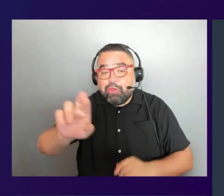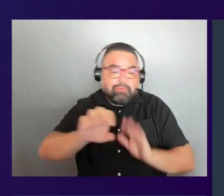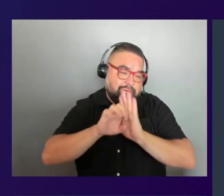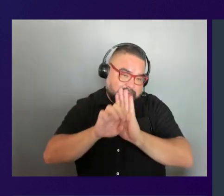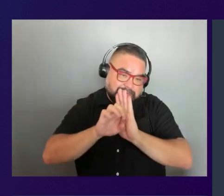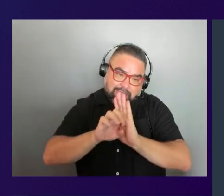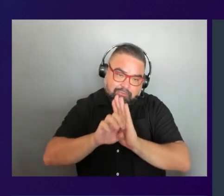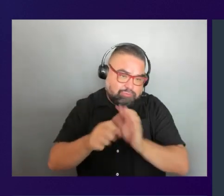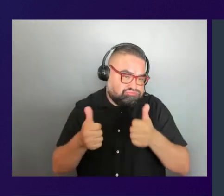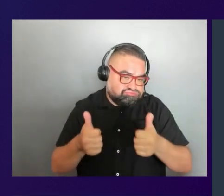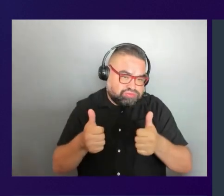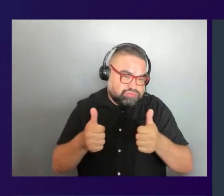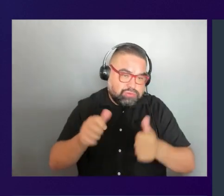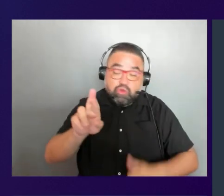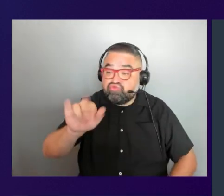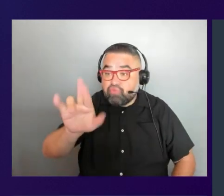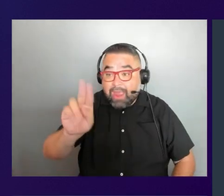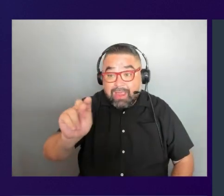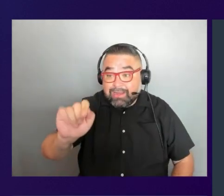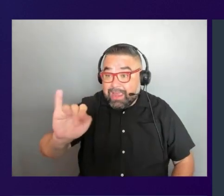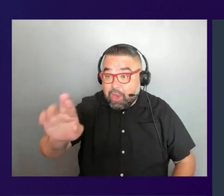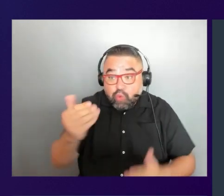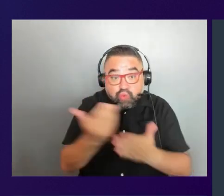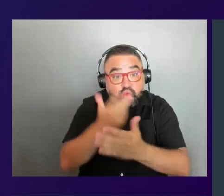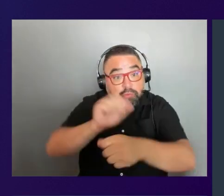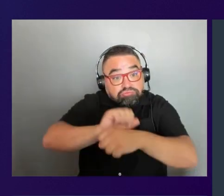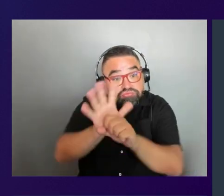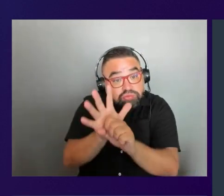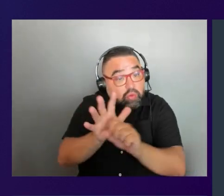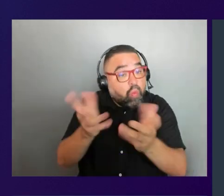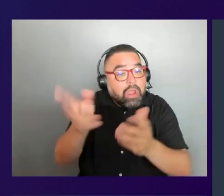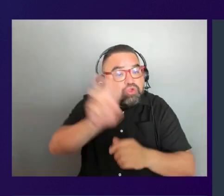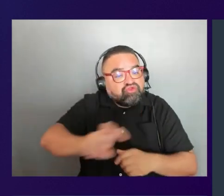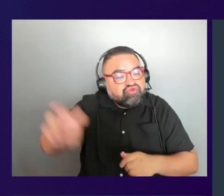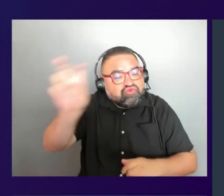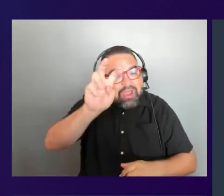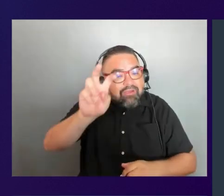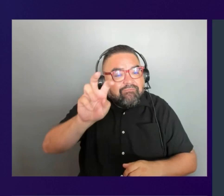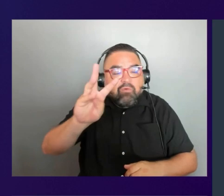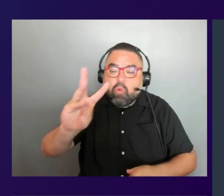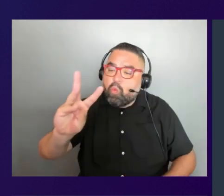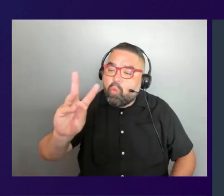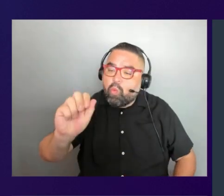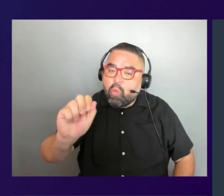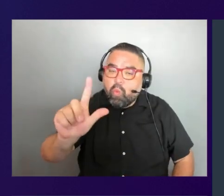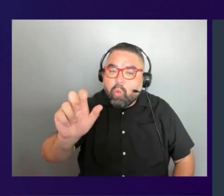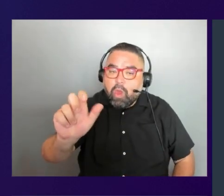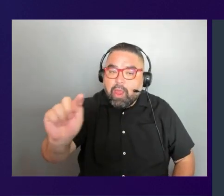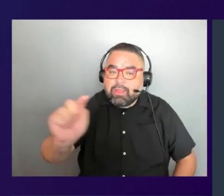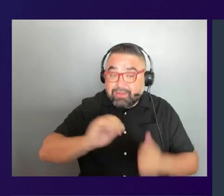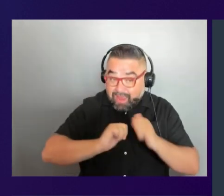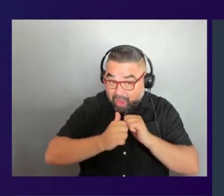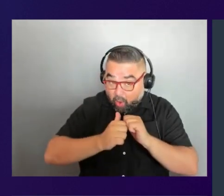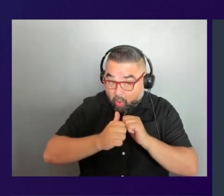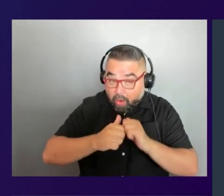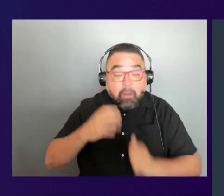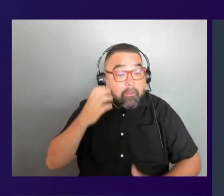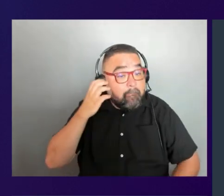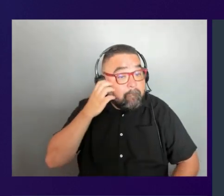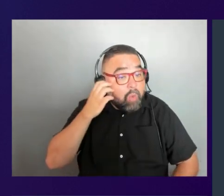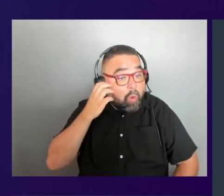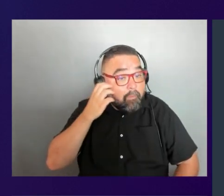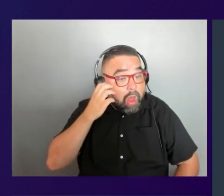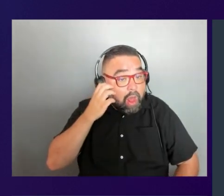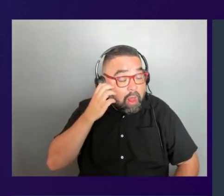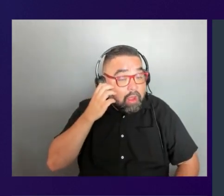2021, Ryanair launched a new COVID-19 travel wallet, which was available from their mobile application. Ryanair customers can